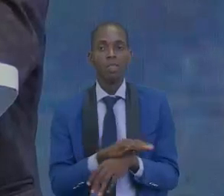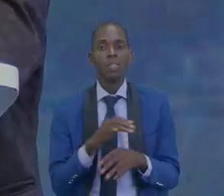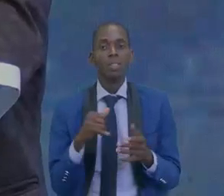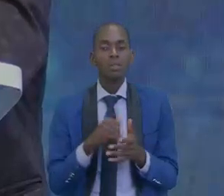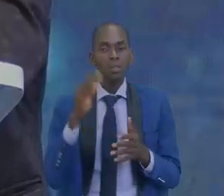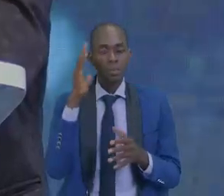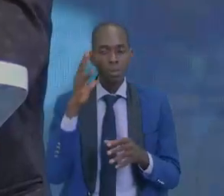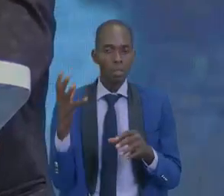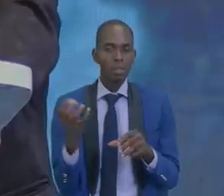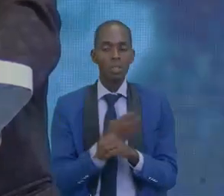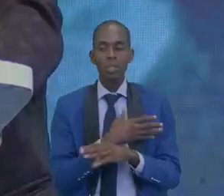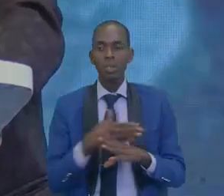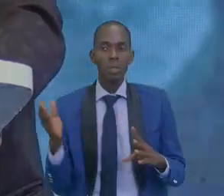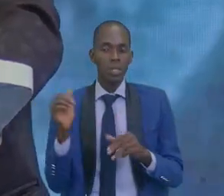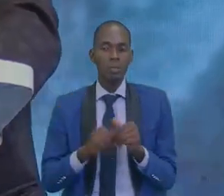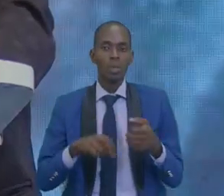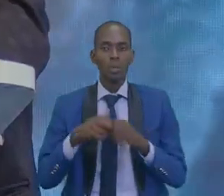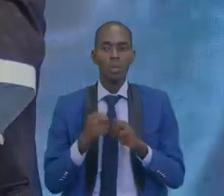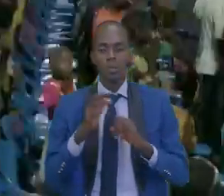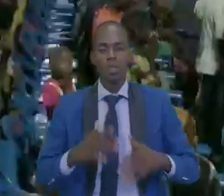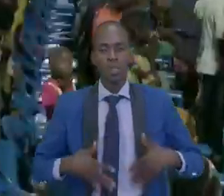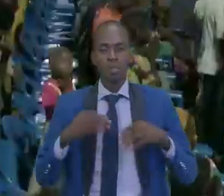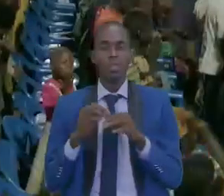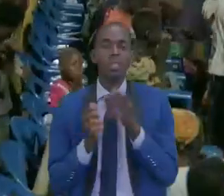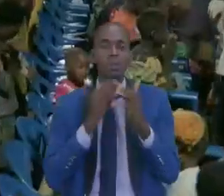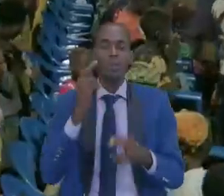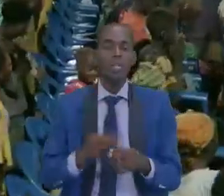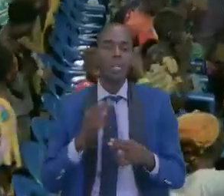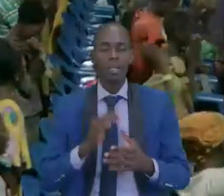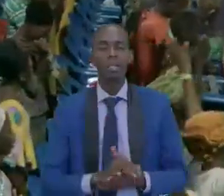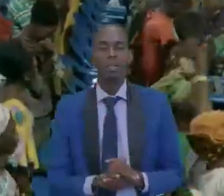every burden of your life in Jesus' name.